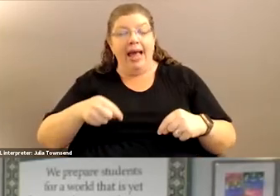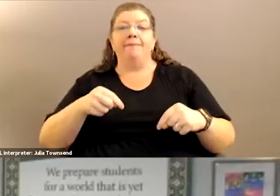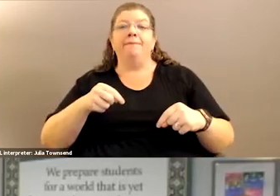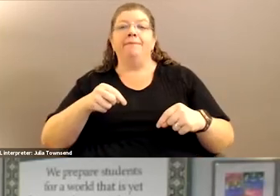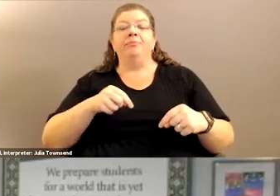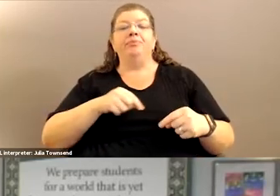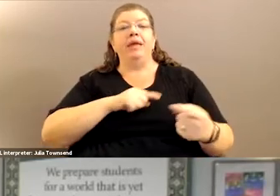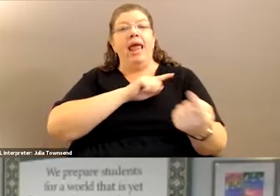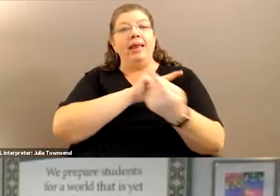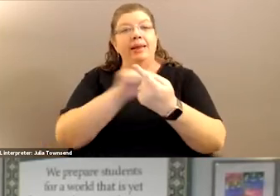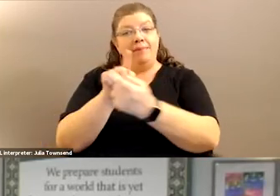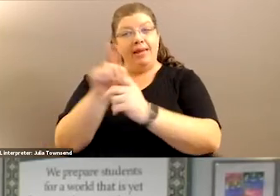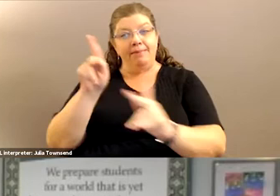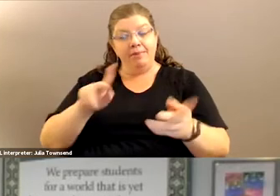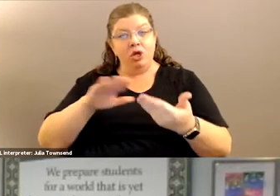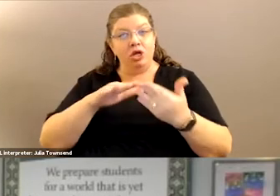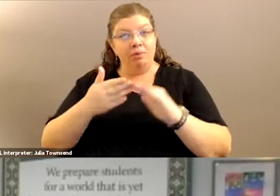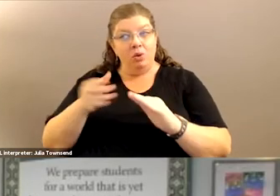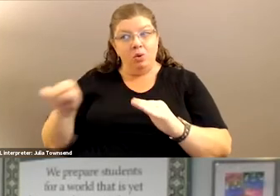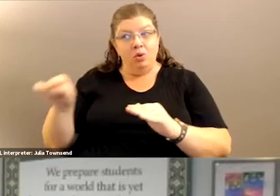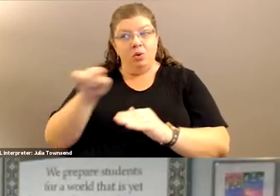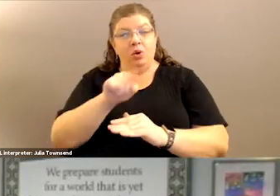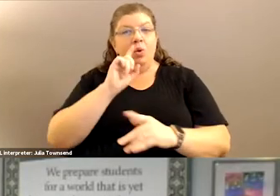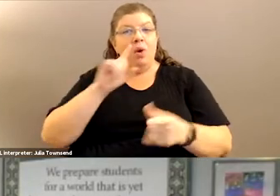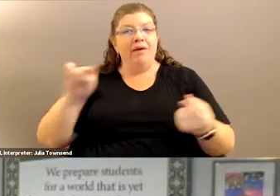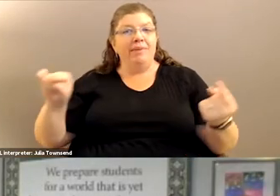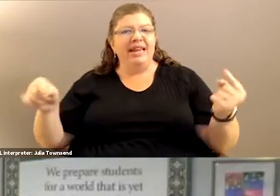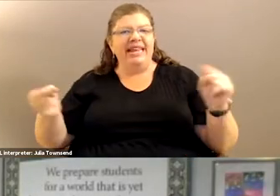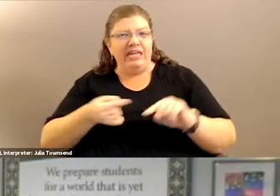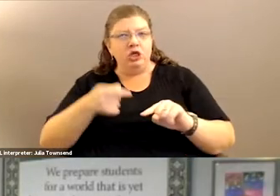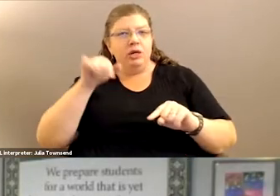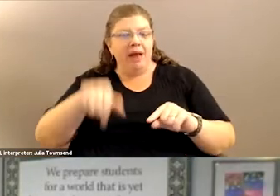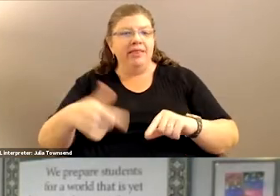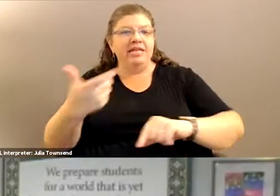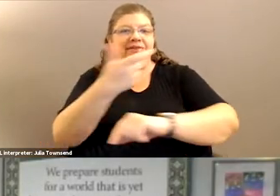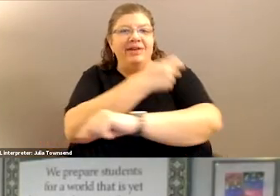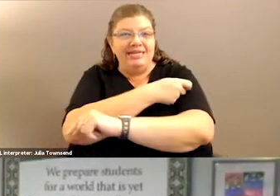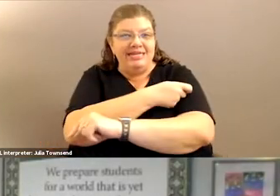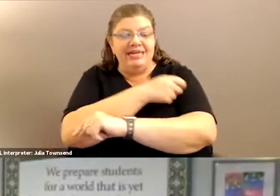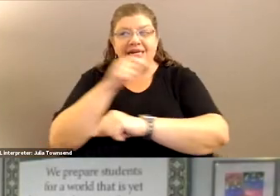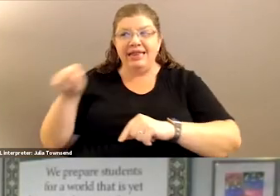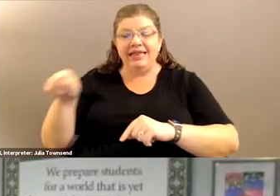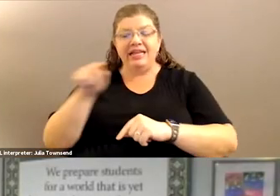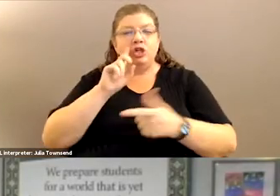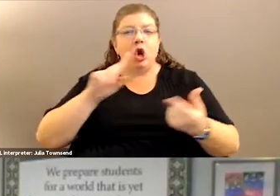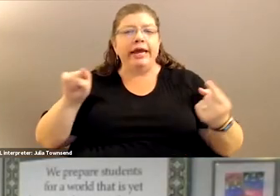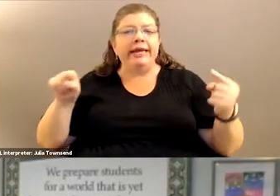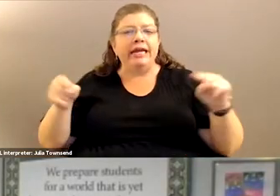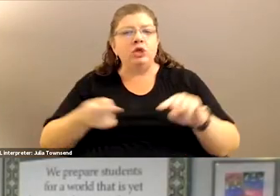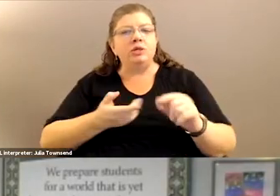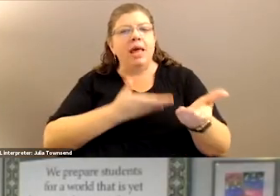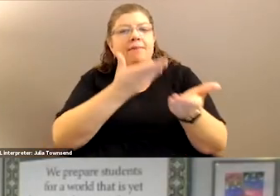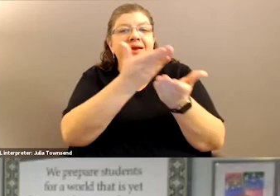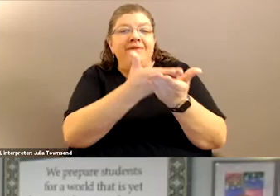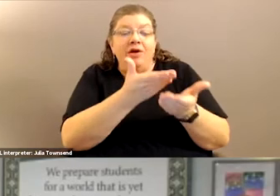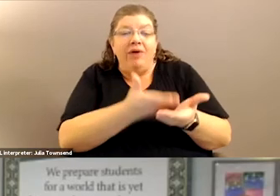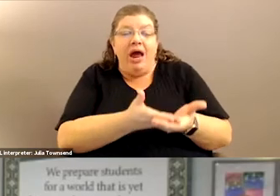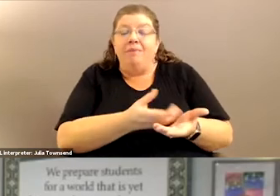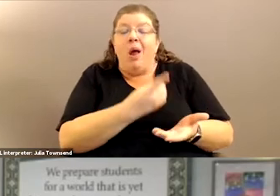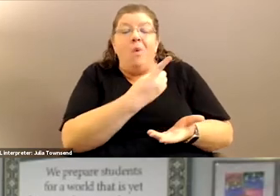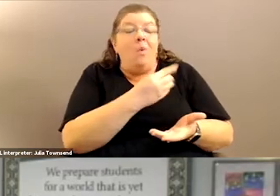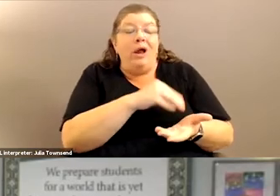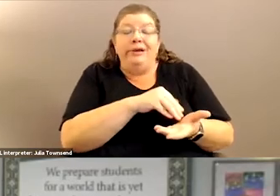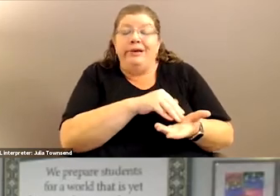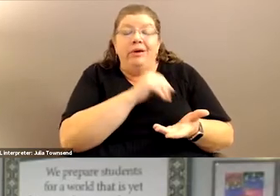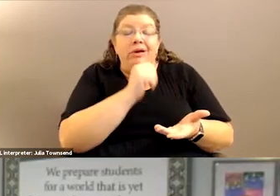meet people in our community that have been injured by this vaccine these are injuries that have been verified by not just one doctor but